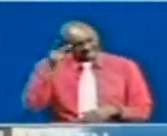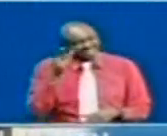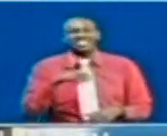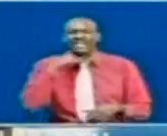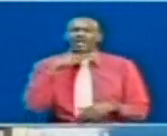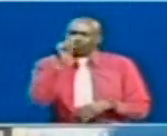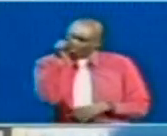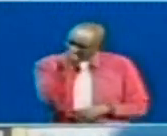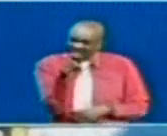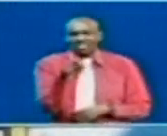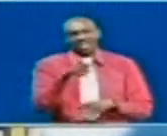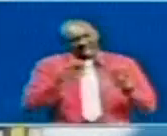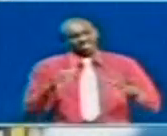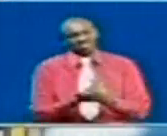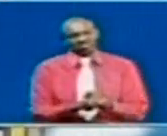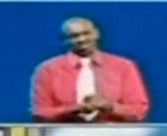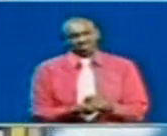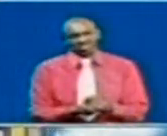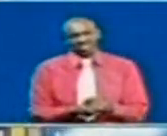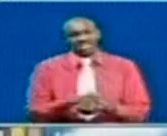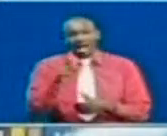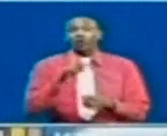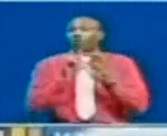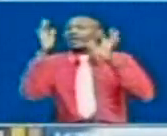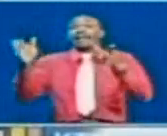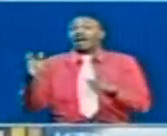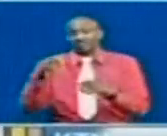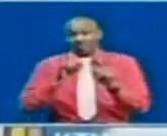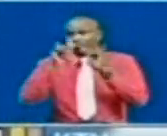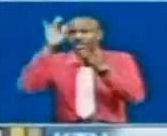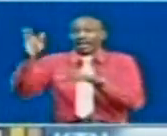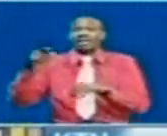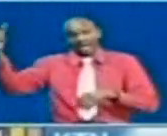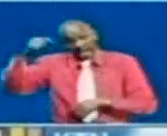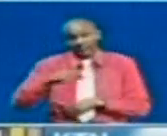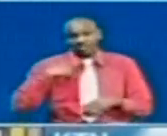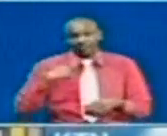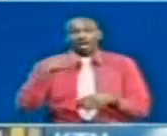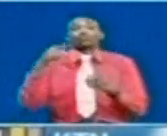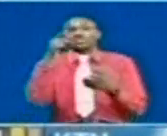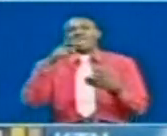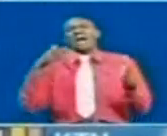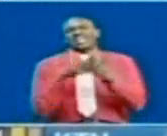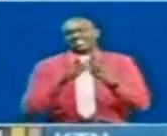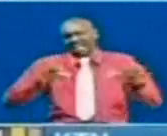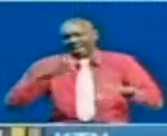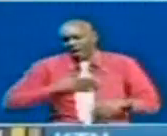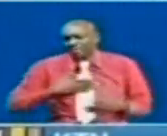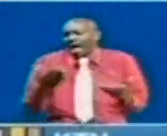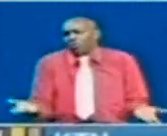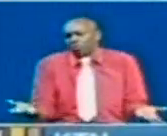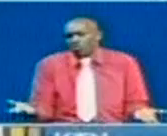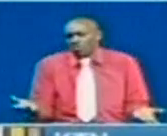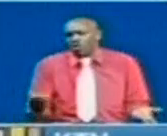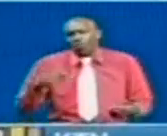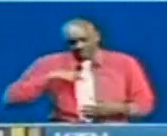for, and died for. How does a foreigner expect us to pay trespass in our land? We